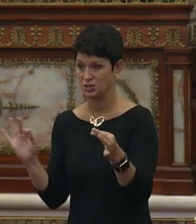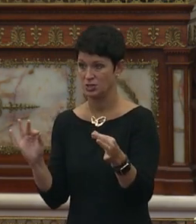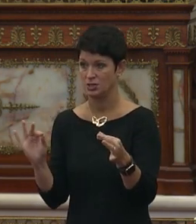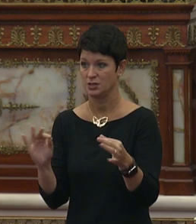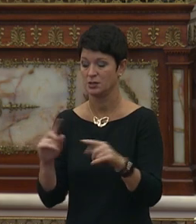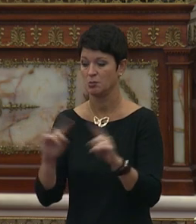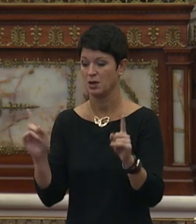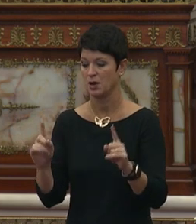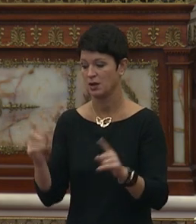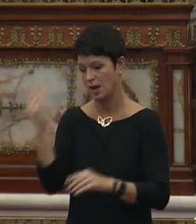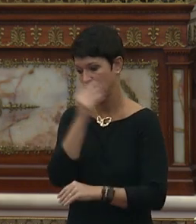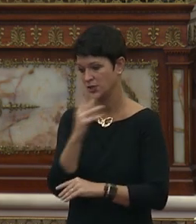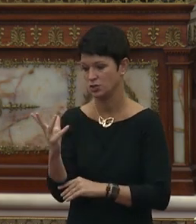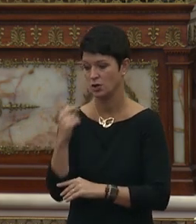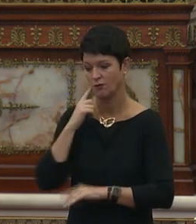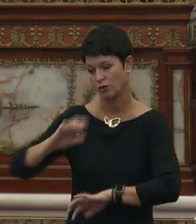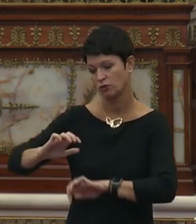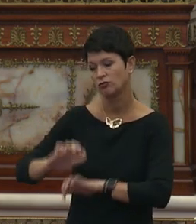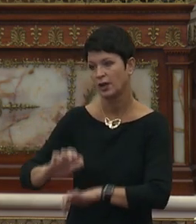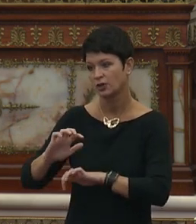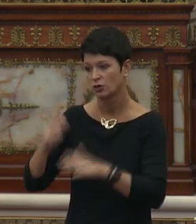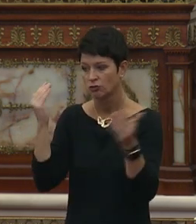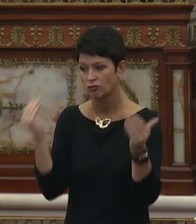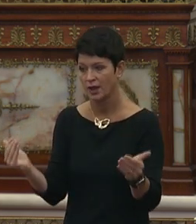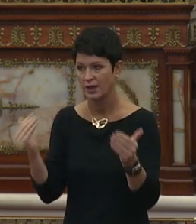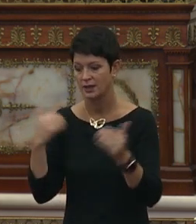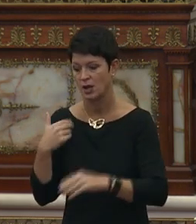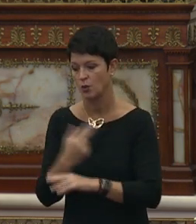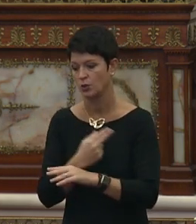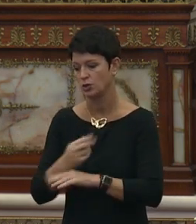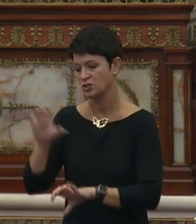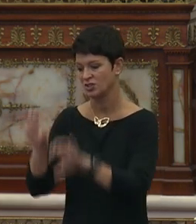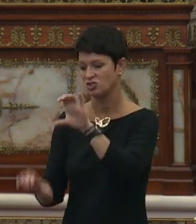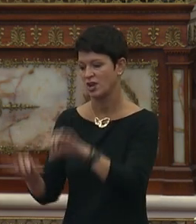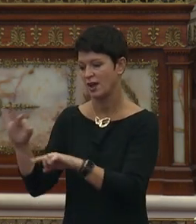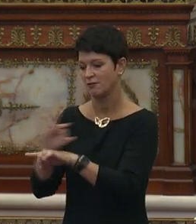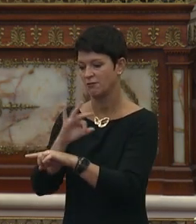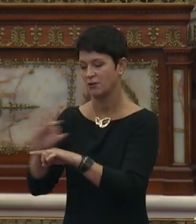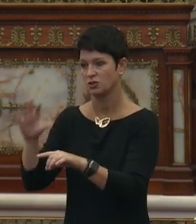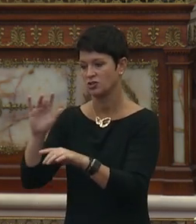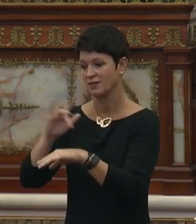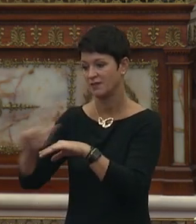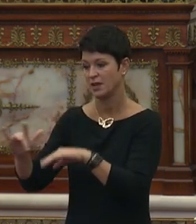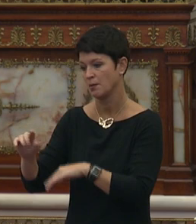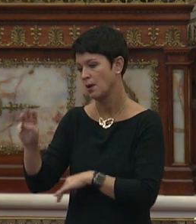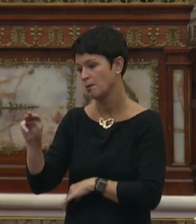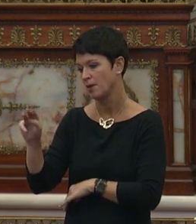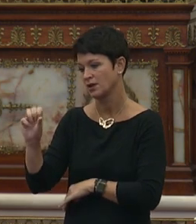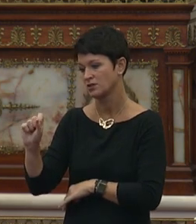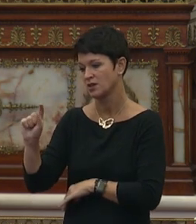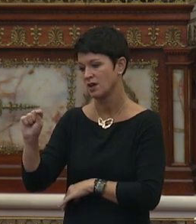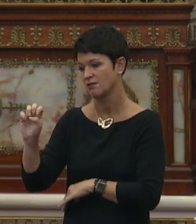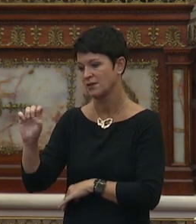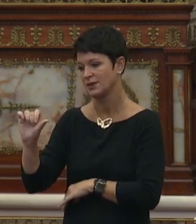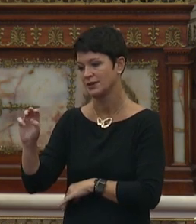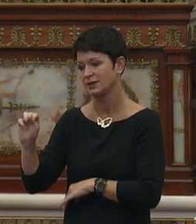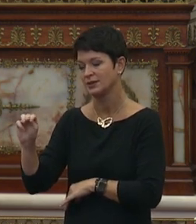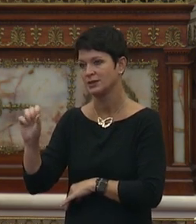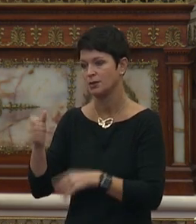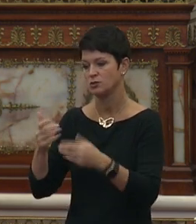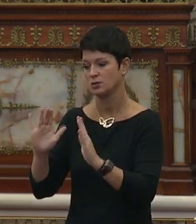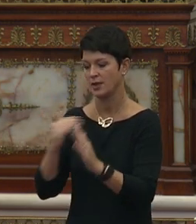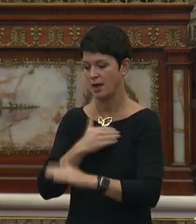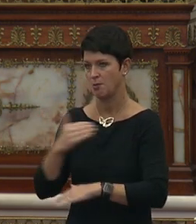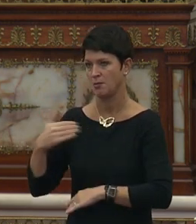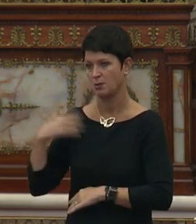regarding the speeches, I will note for the record at this time that we will use the chat feature available in Microsoft Teams to allow members